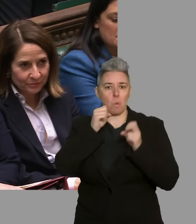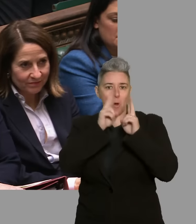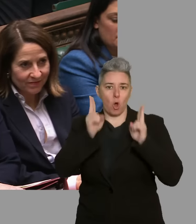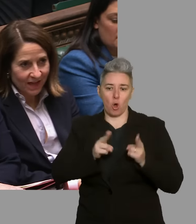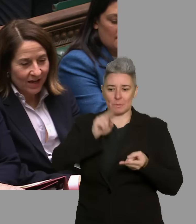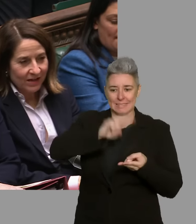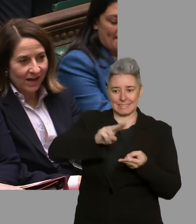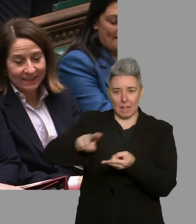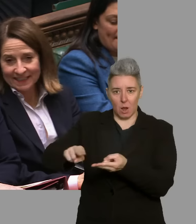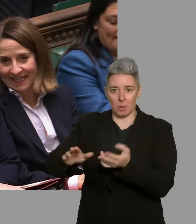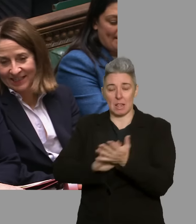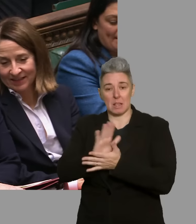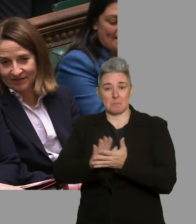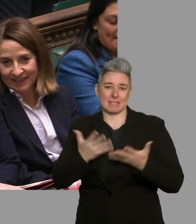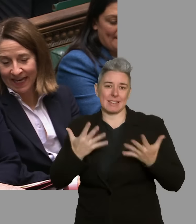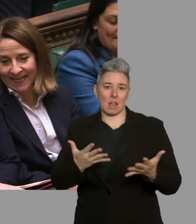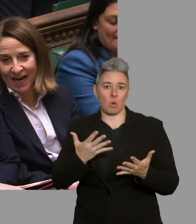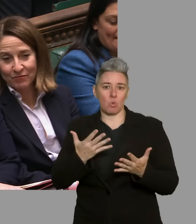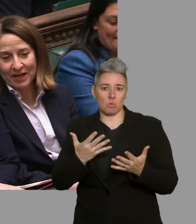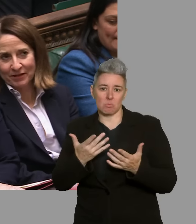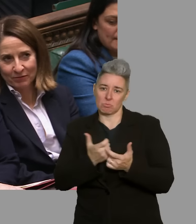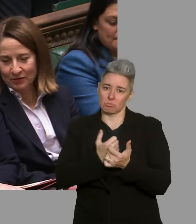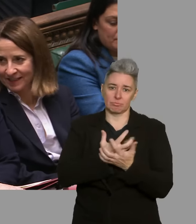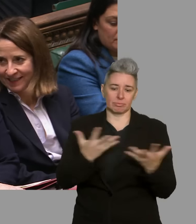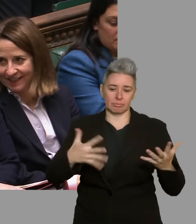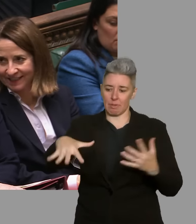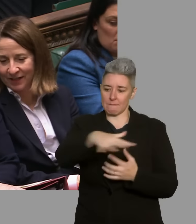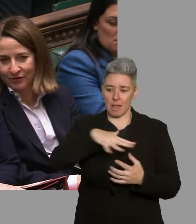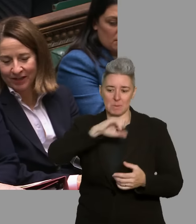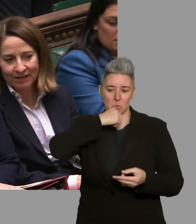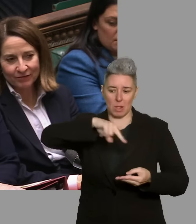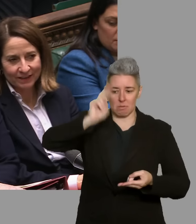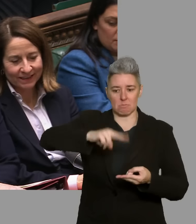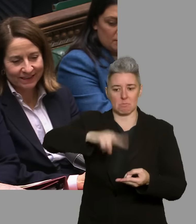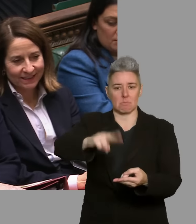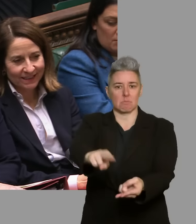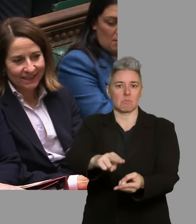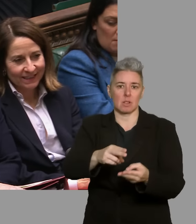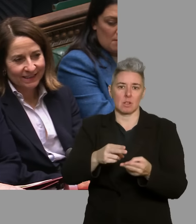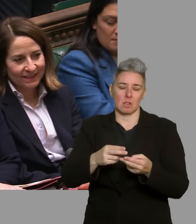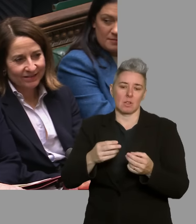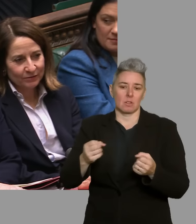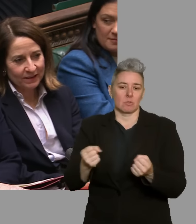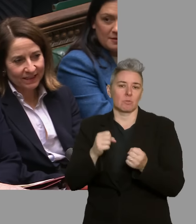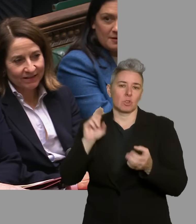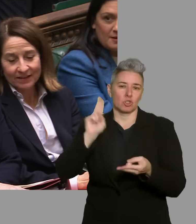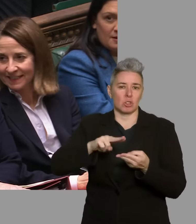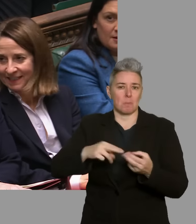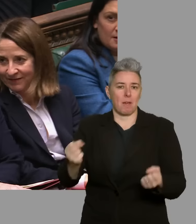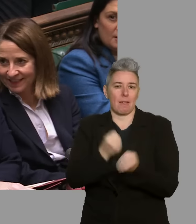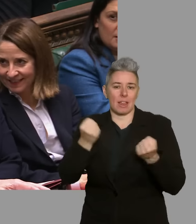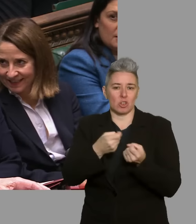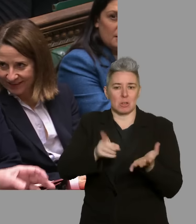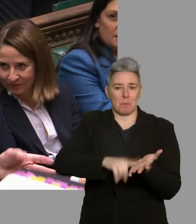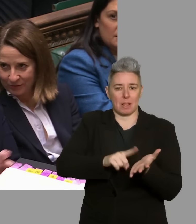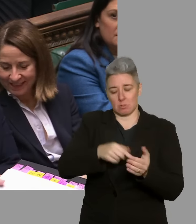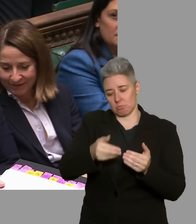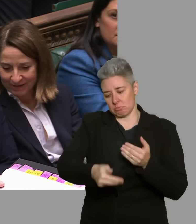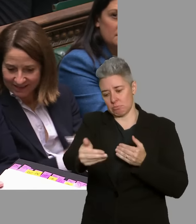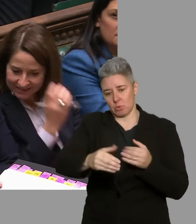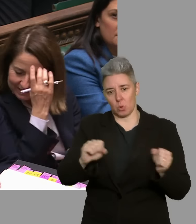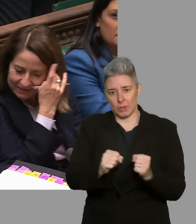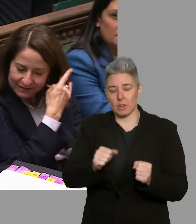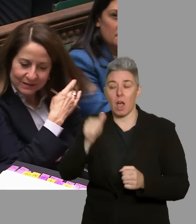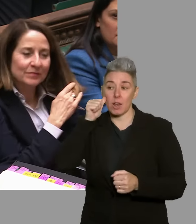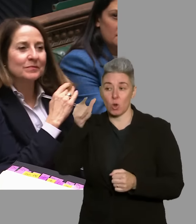their energy bills this winter. And I know that he will welcome the £33 billion in investment from SSE, helping connect